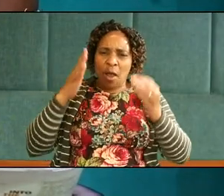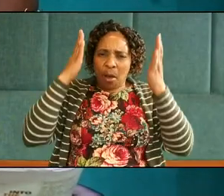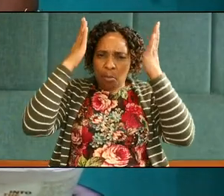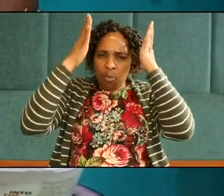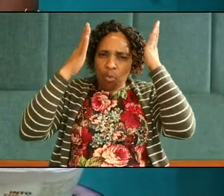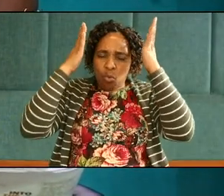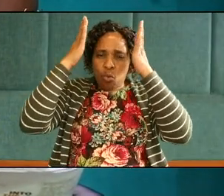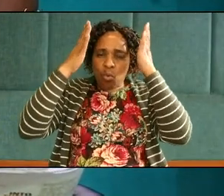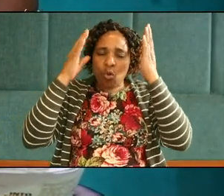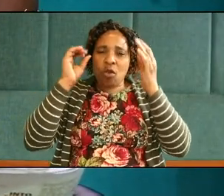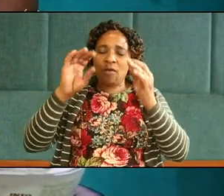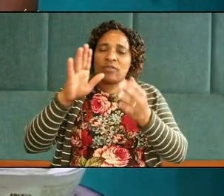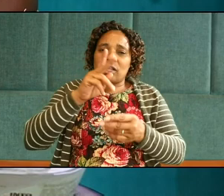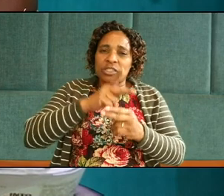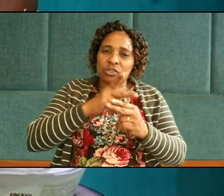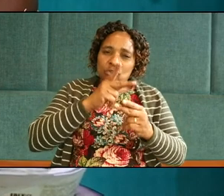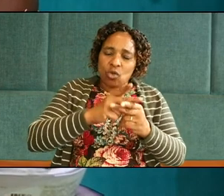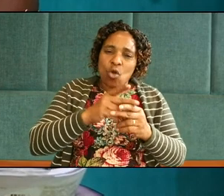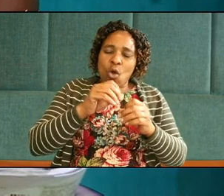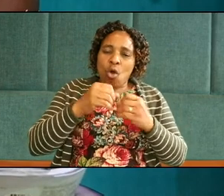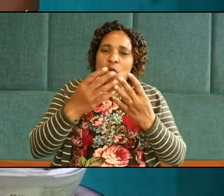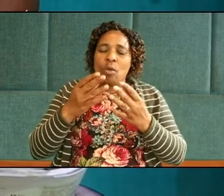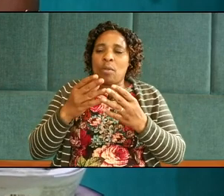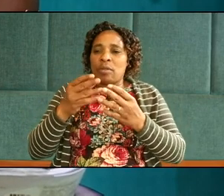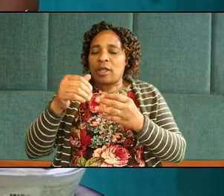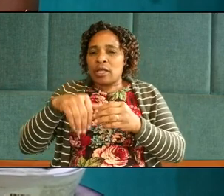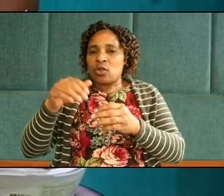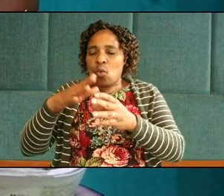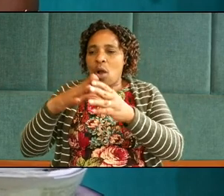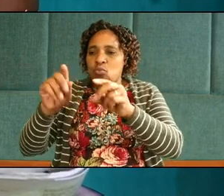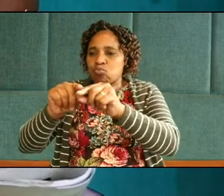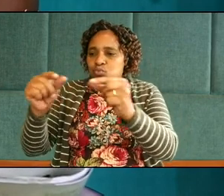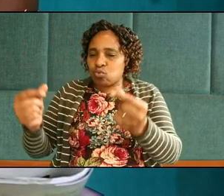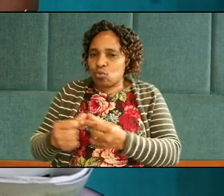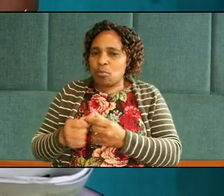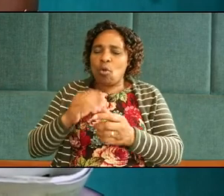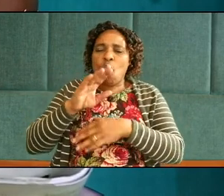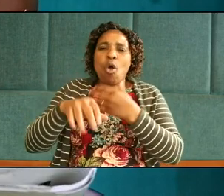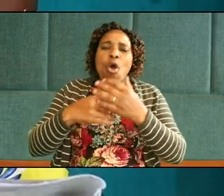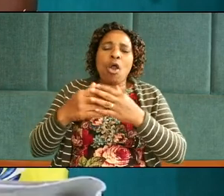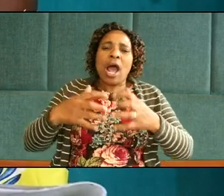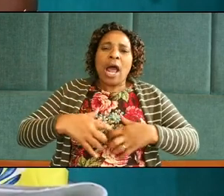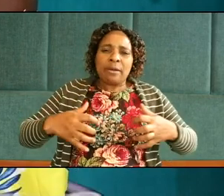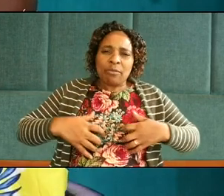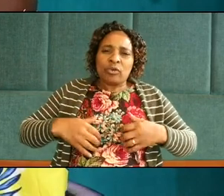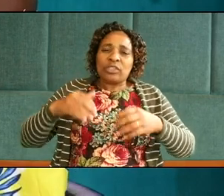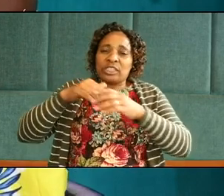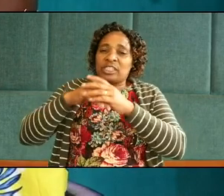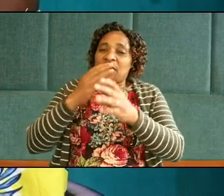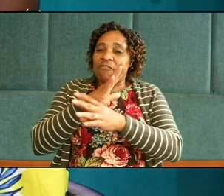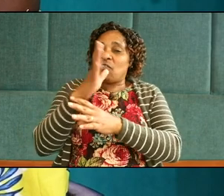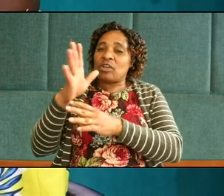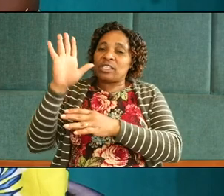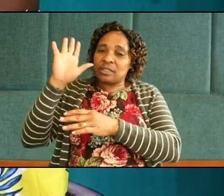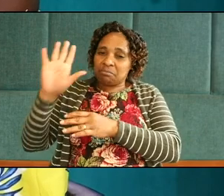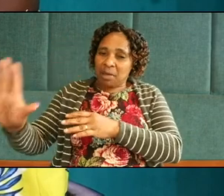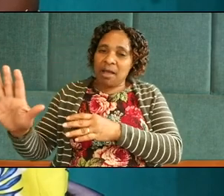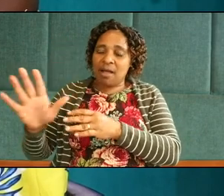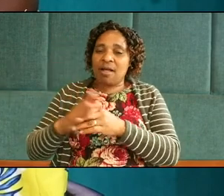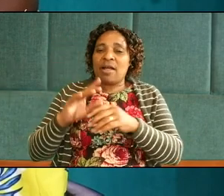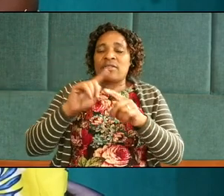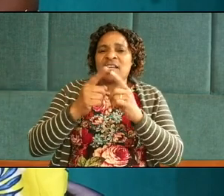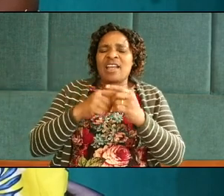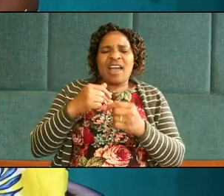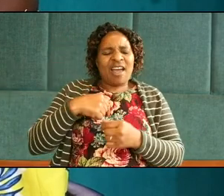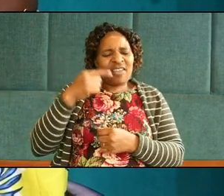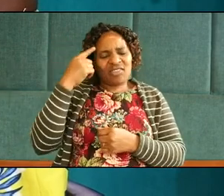your stall of goats or from your pens, for every animal of the forest is mine and the cattle upon a thousand hills. So I think